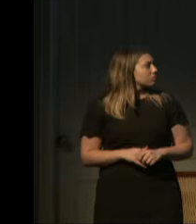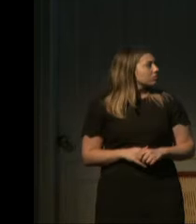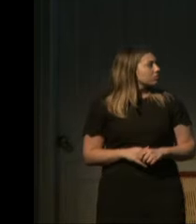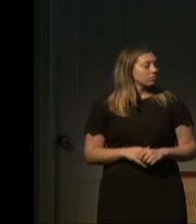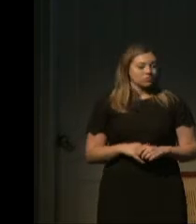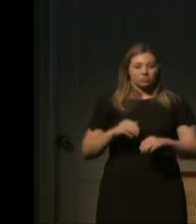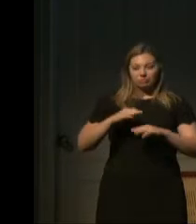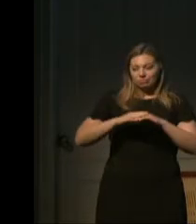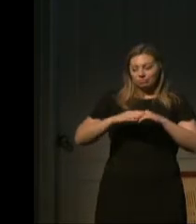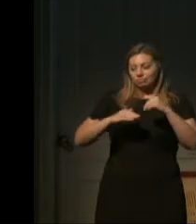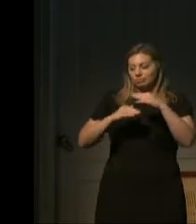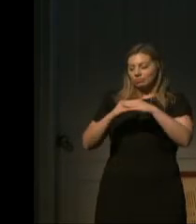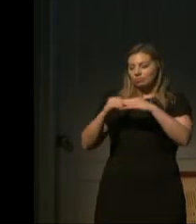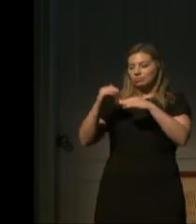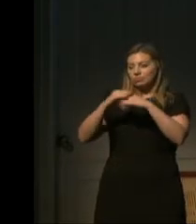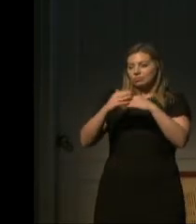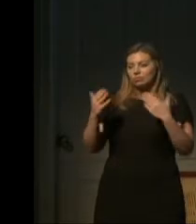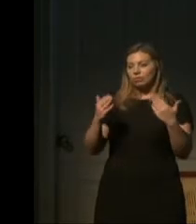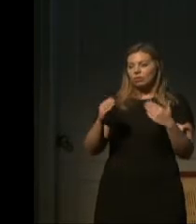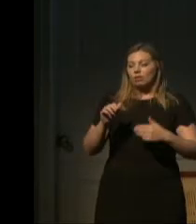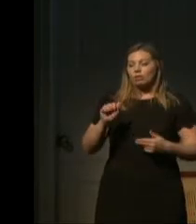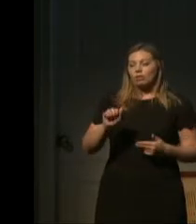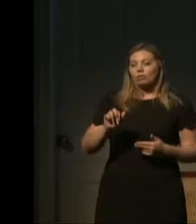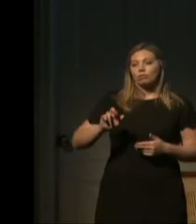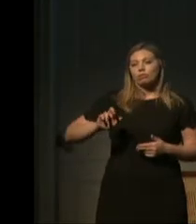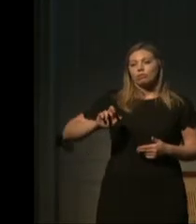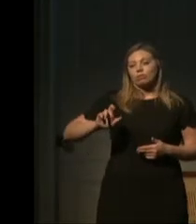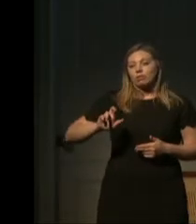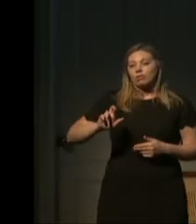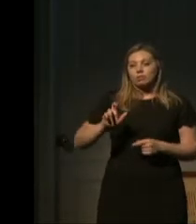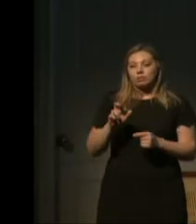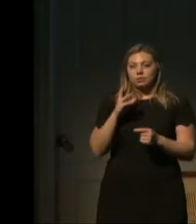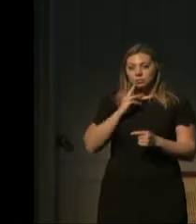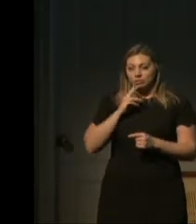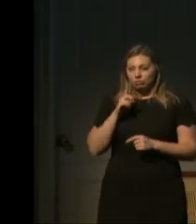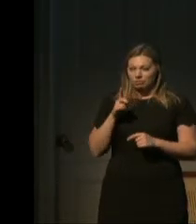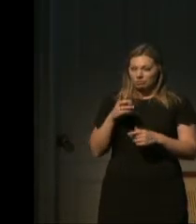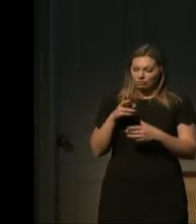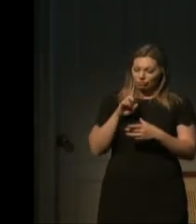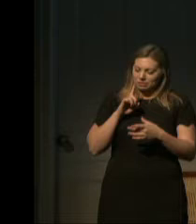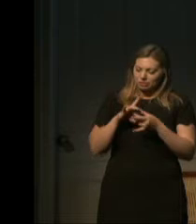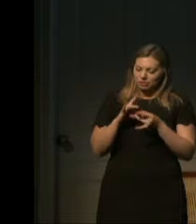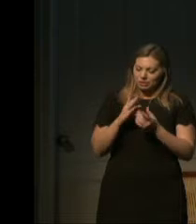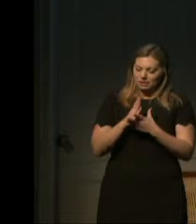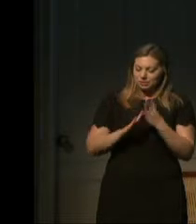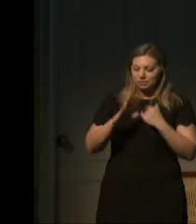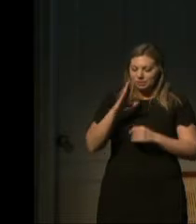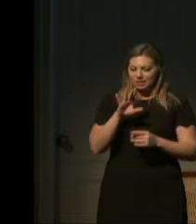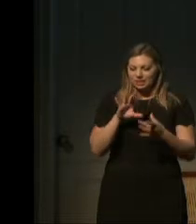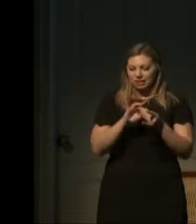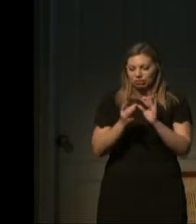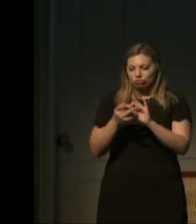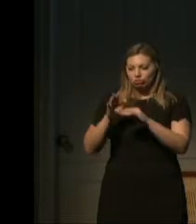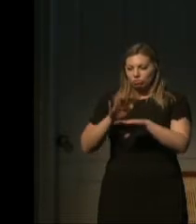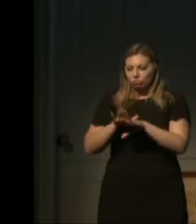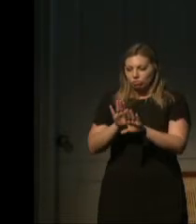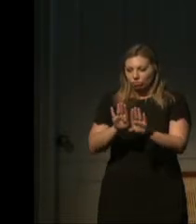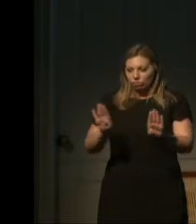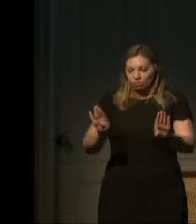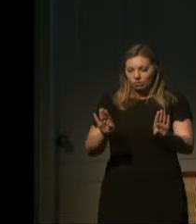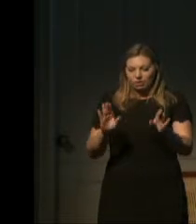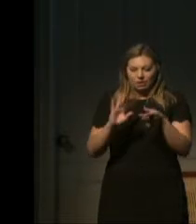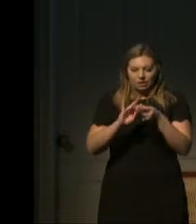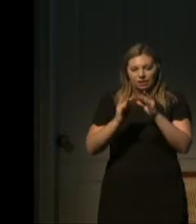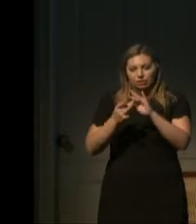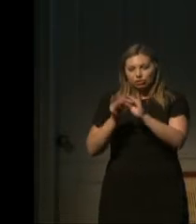Layered on top of this is an augmented reality experience that calls out some of the connections that are on the wall.